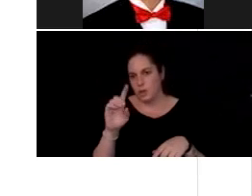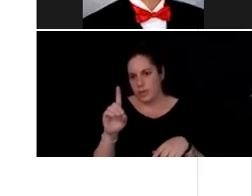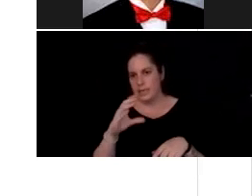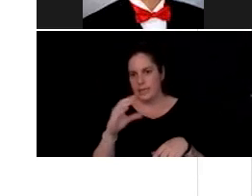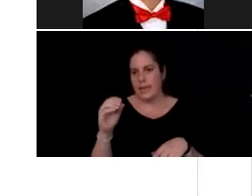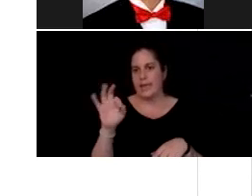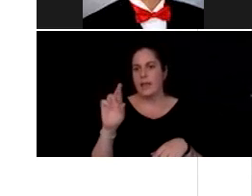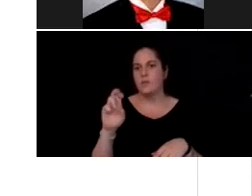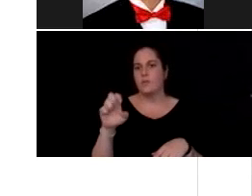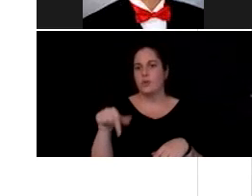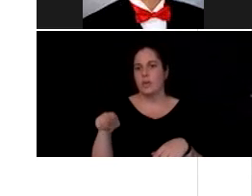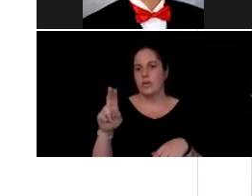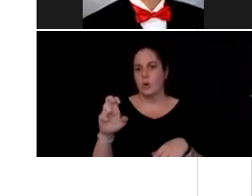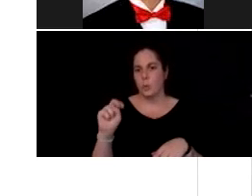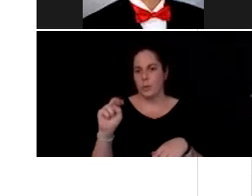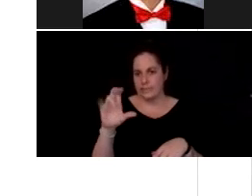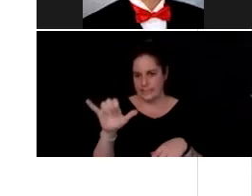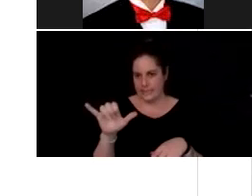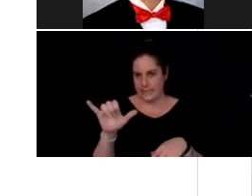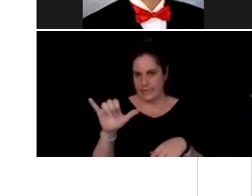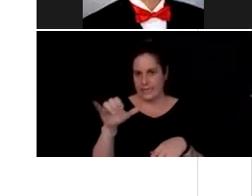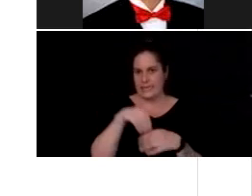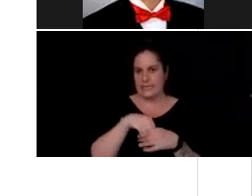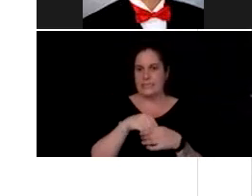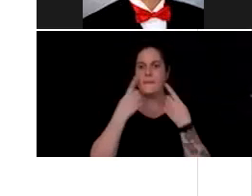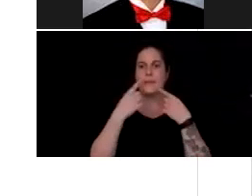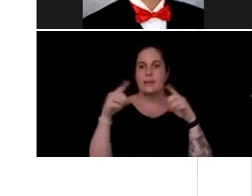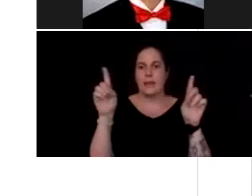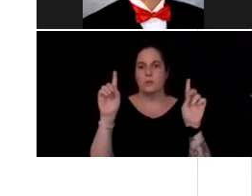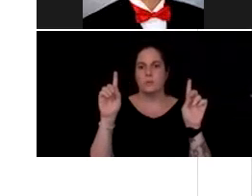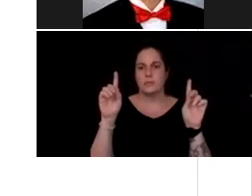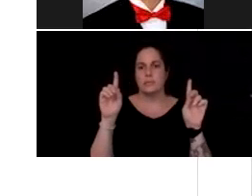Notice in here, I also have a